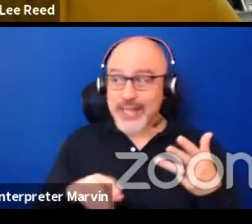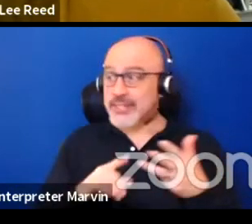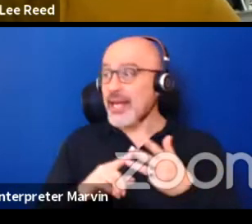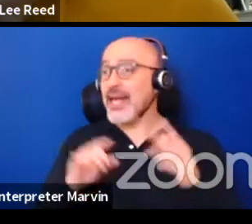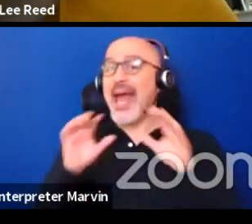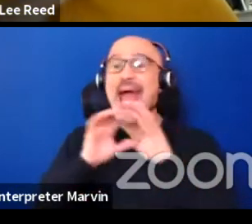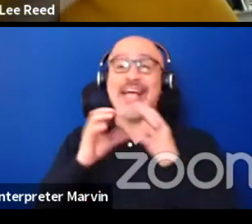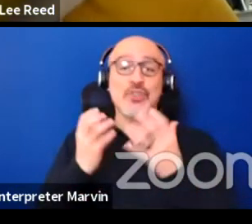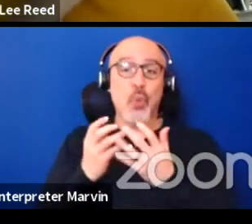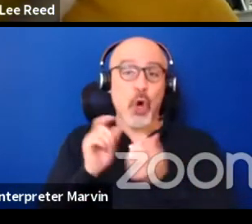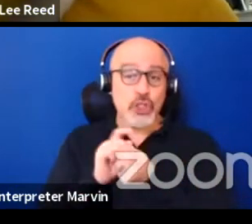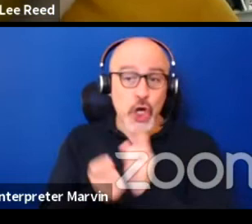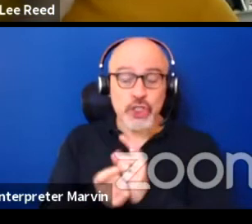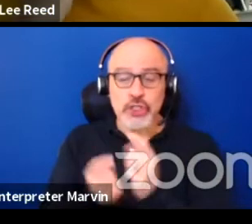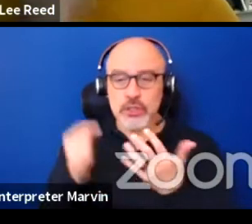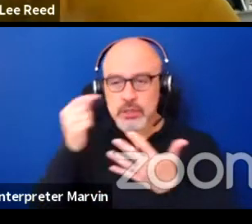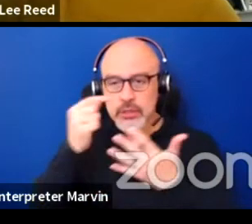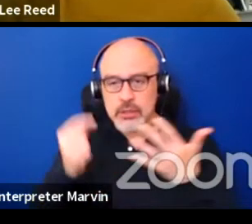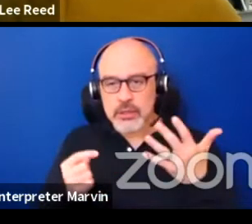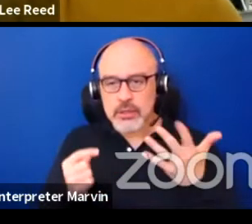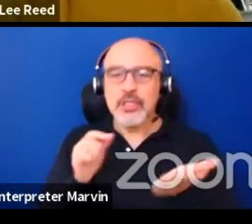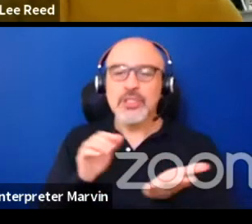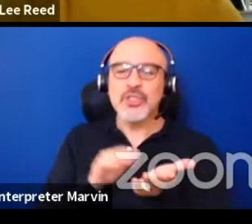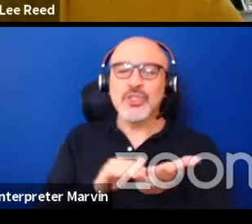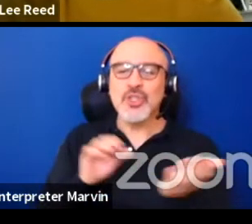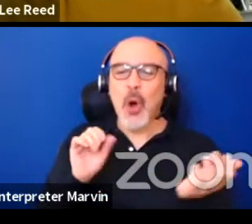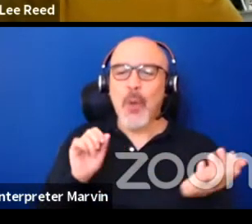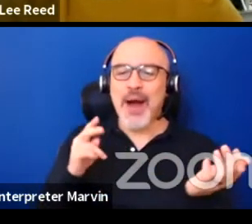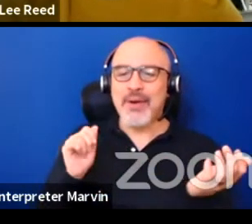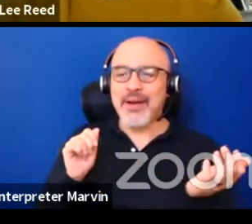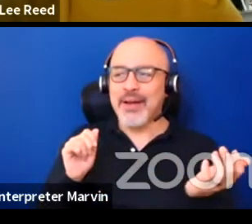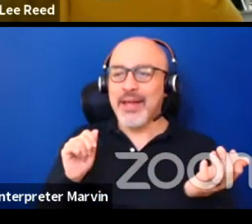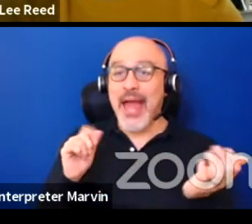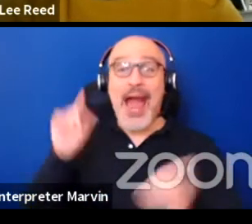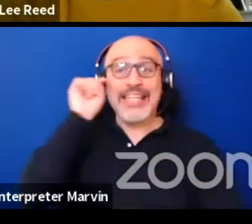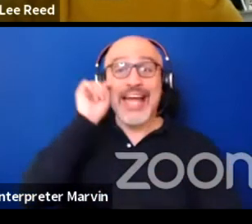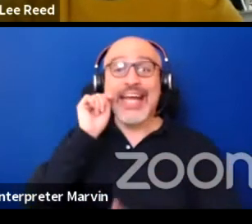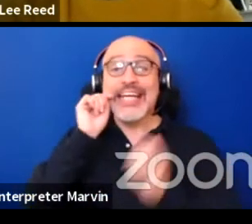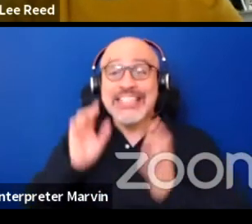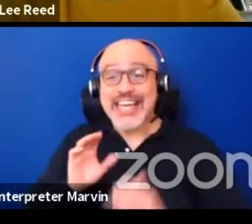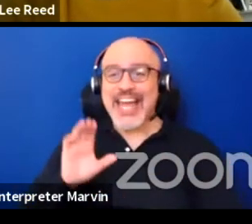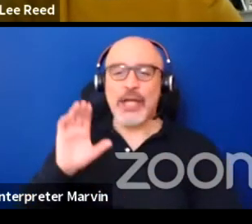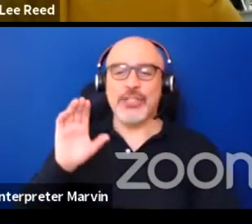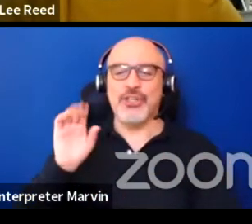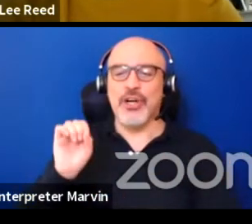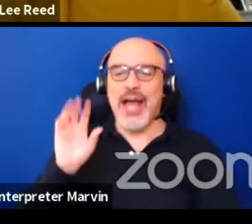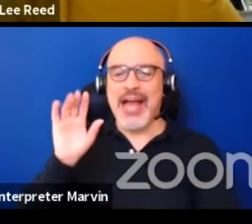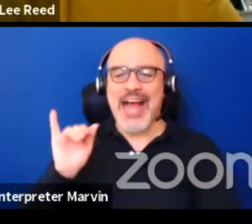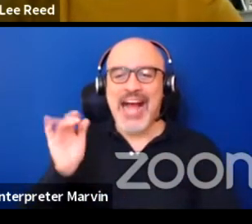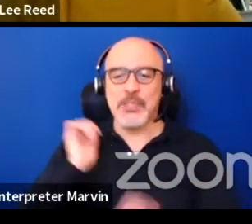Turns. And then as a teenager, The Cosby Show. So